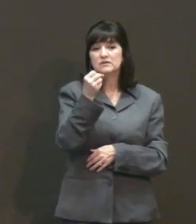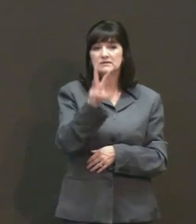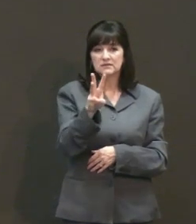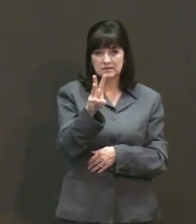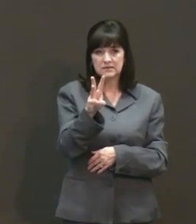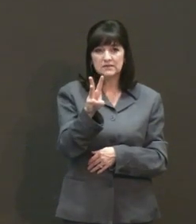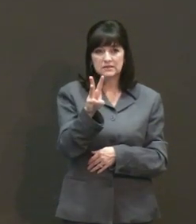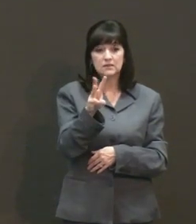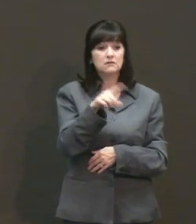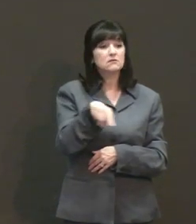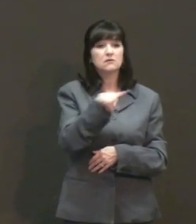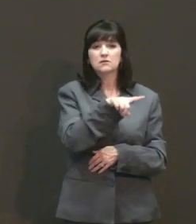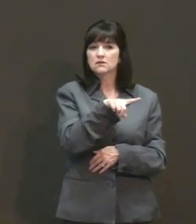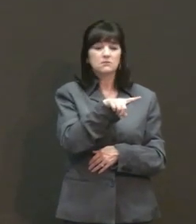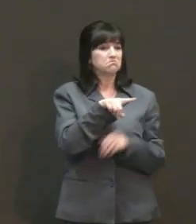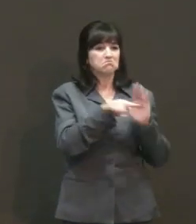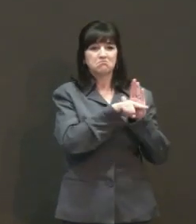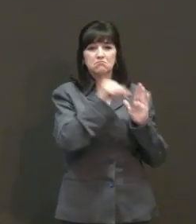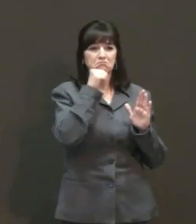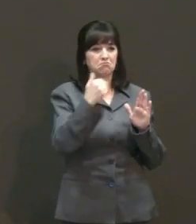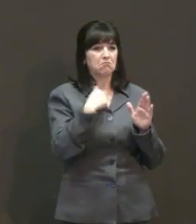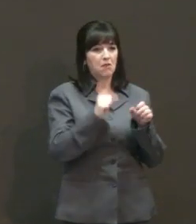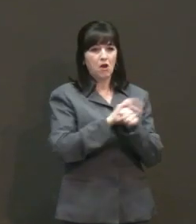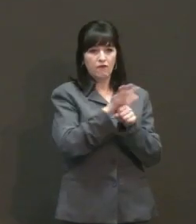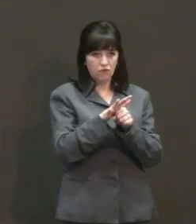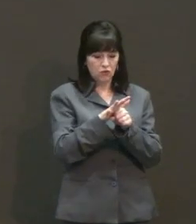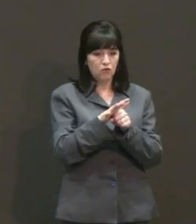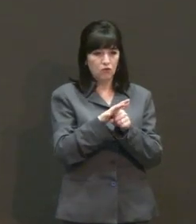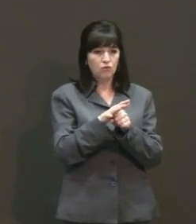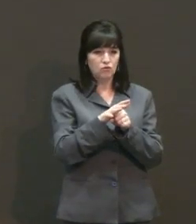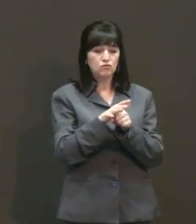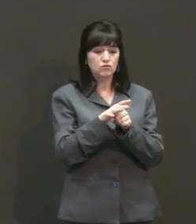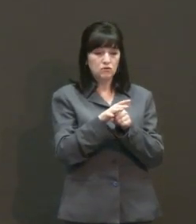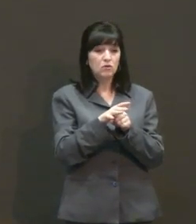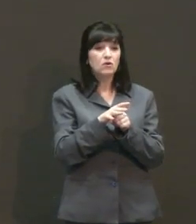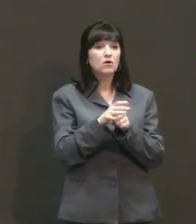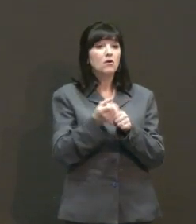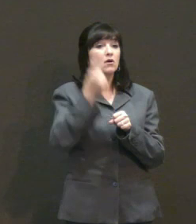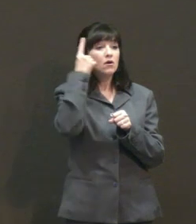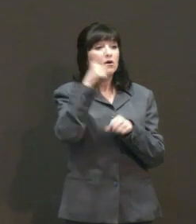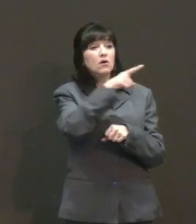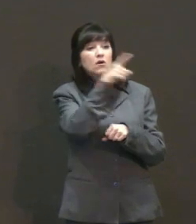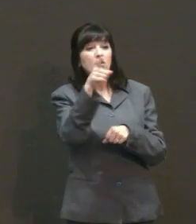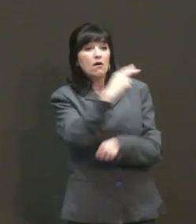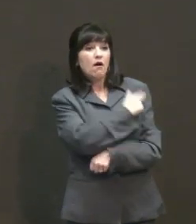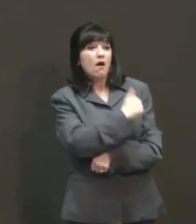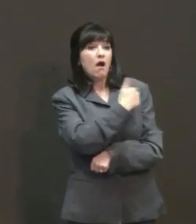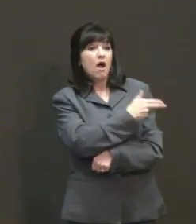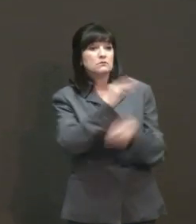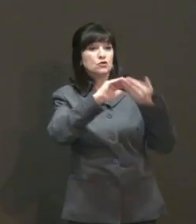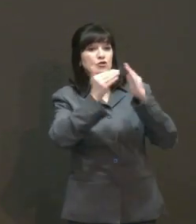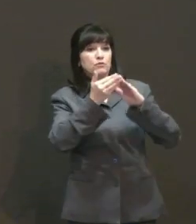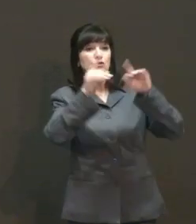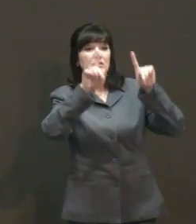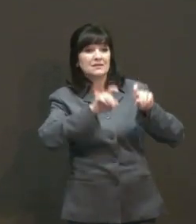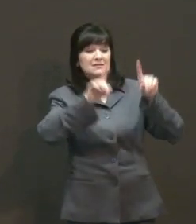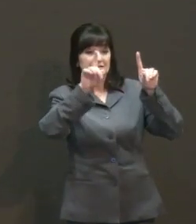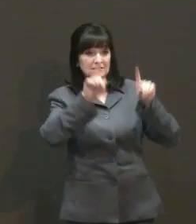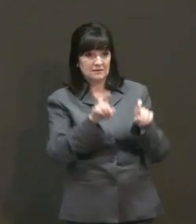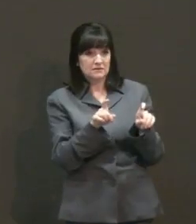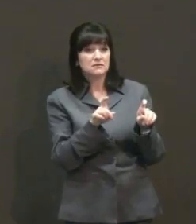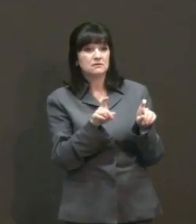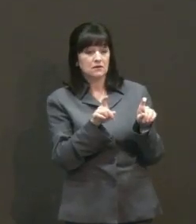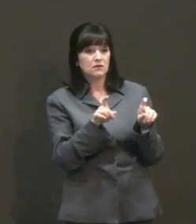1,416 are negative. I also want to mention through the hospital community testing sites, we actually